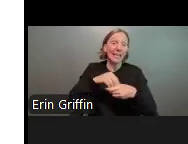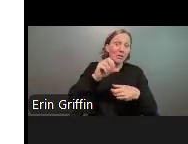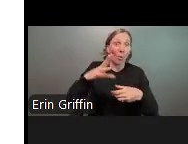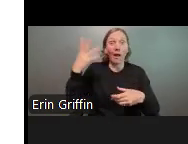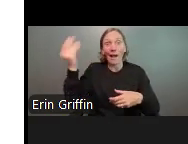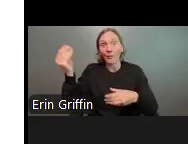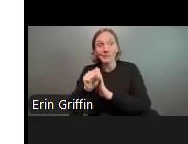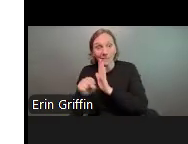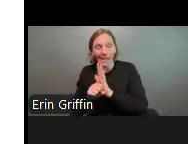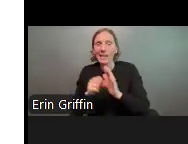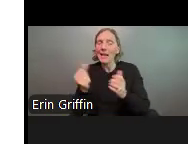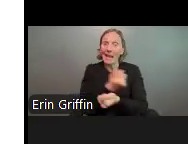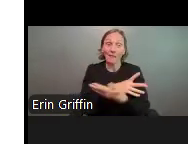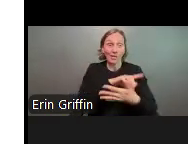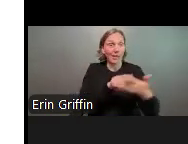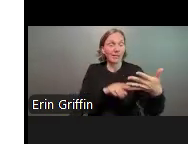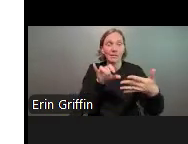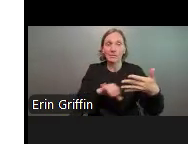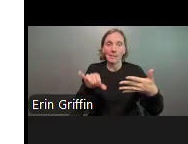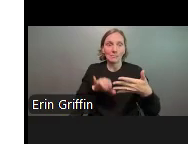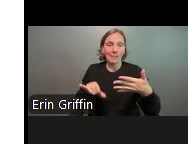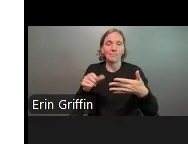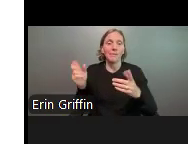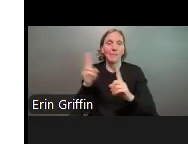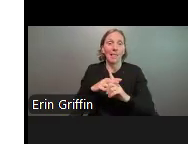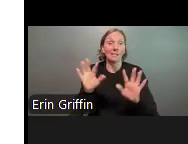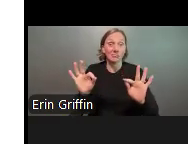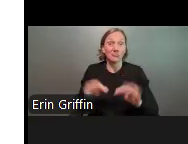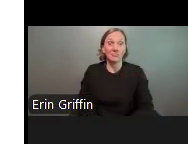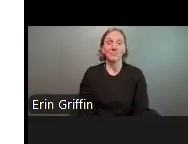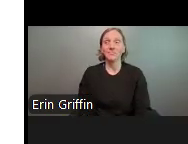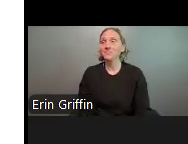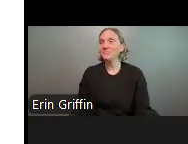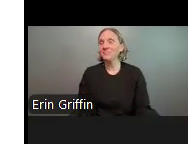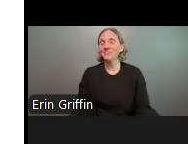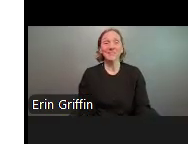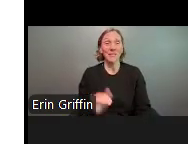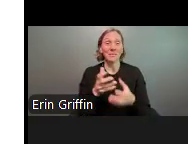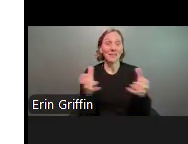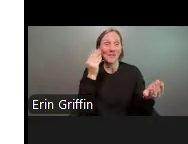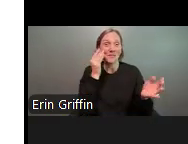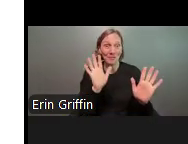those apply. That was a lot. Okay, next slide.